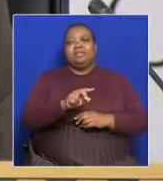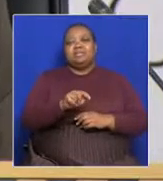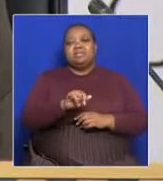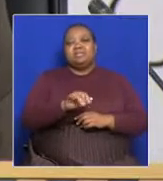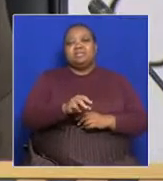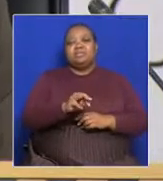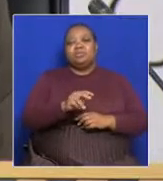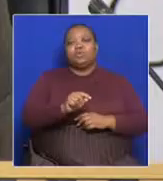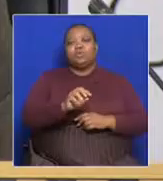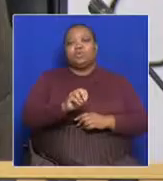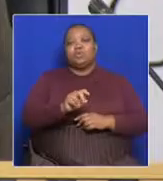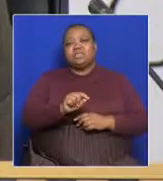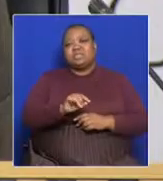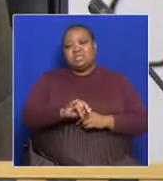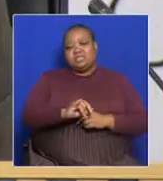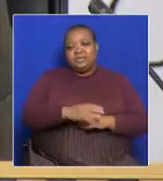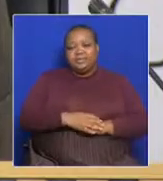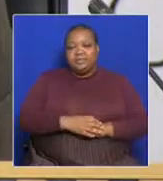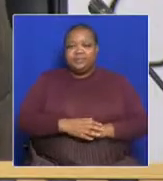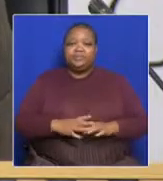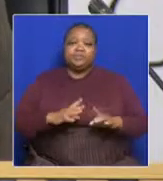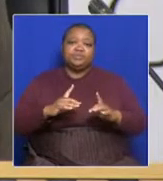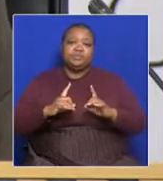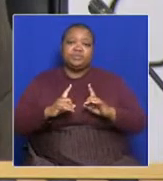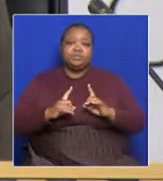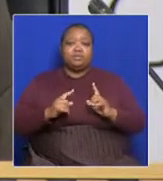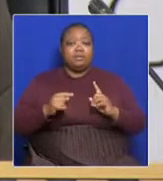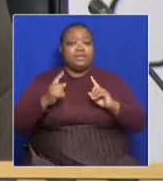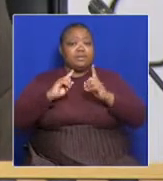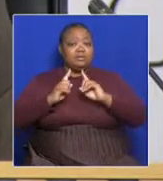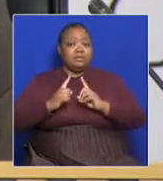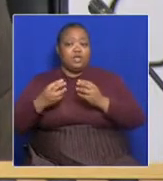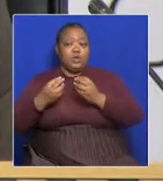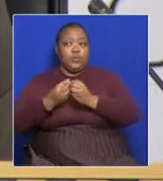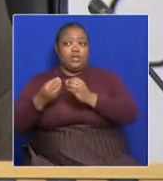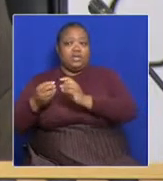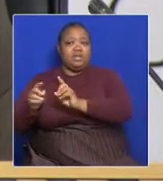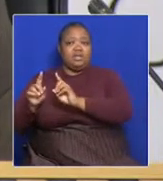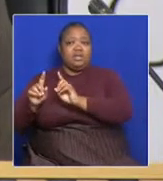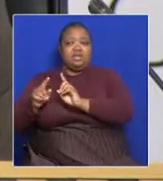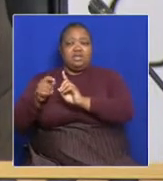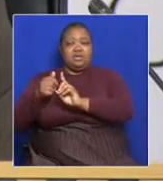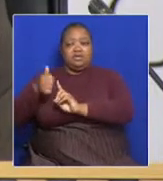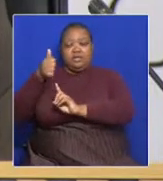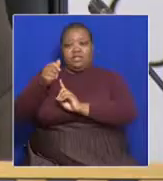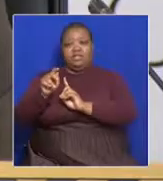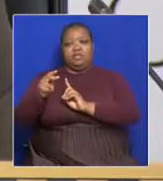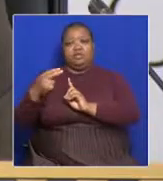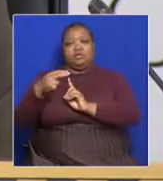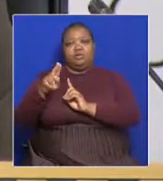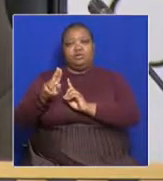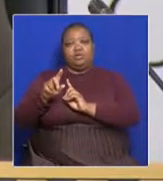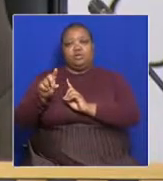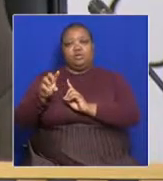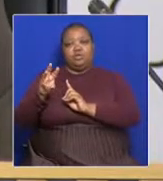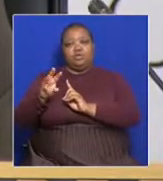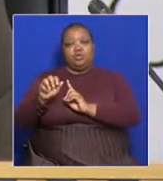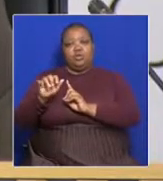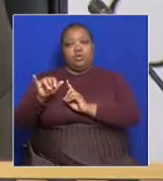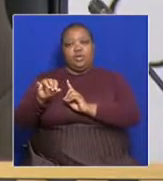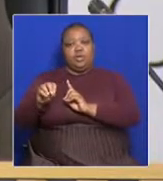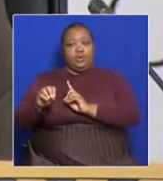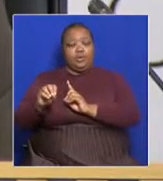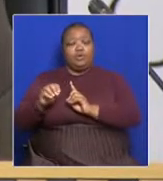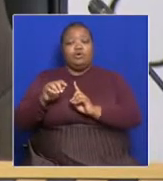Commissioner, upon my engagements with Colonel Kuzwayo, she was fully aware of our issue with 541 kilos. Like I say, she's the one